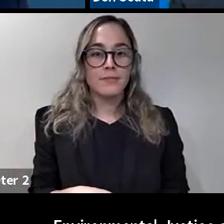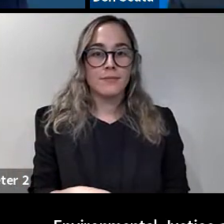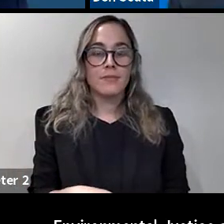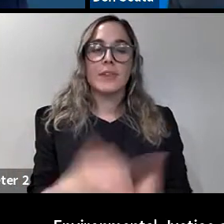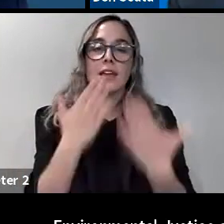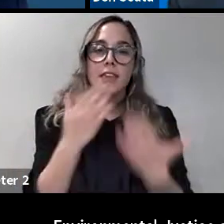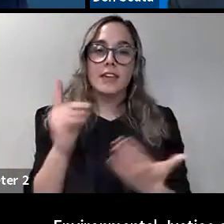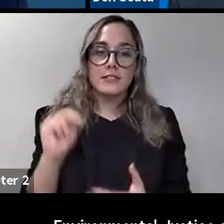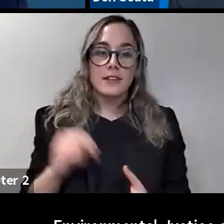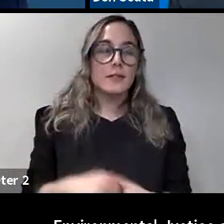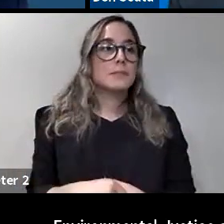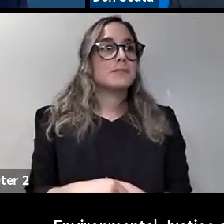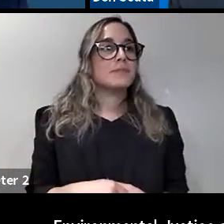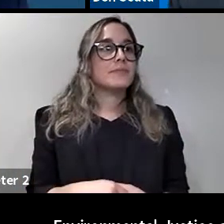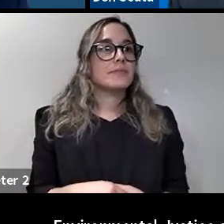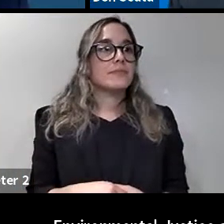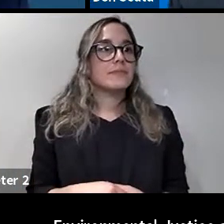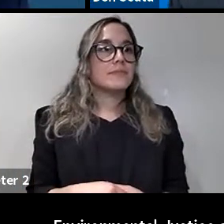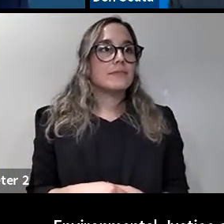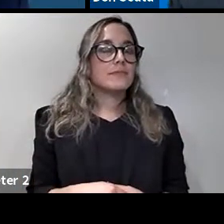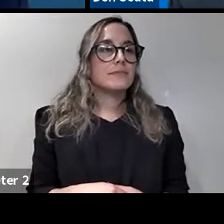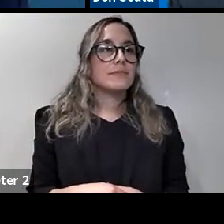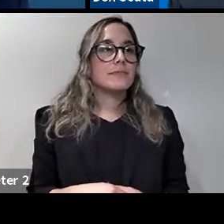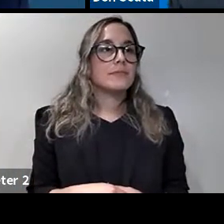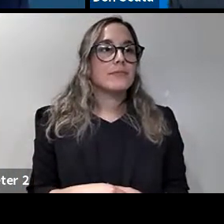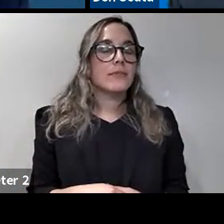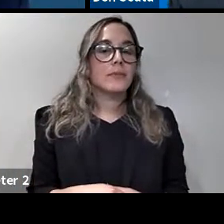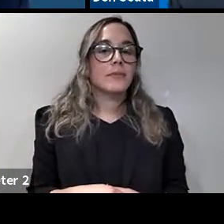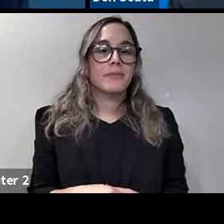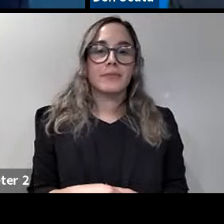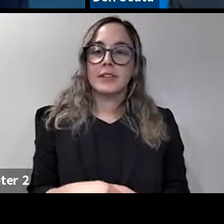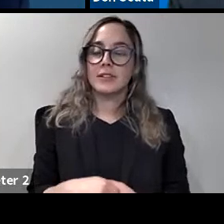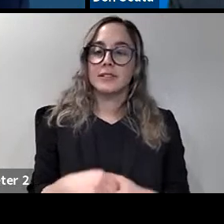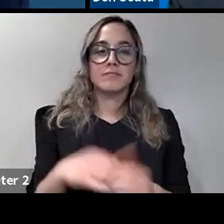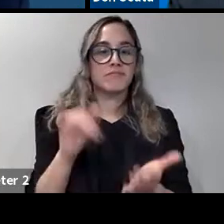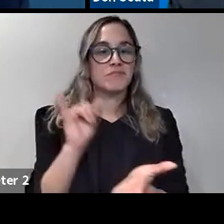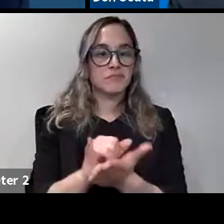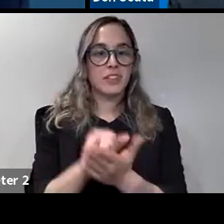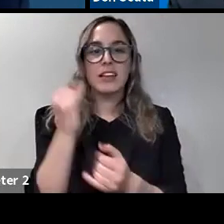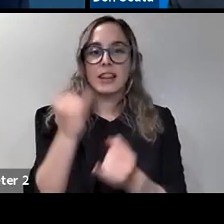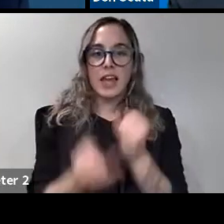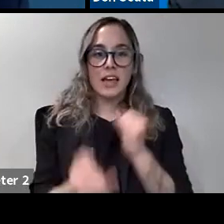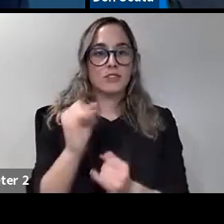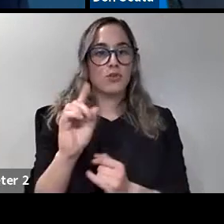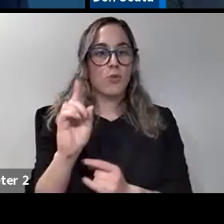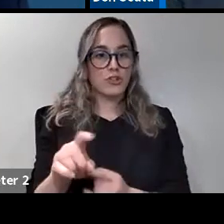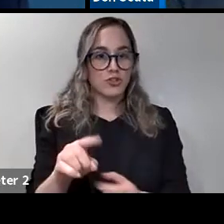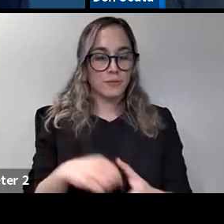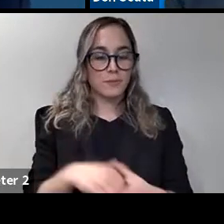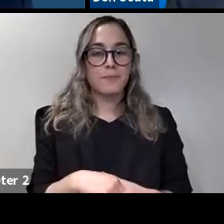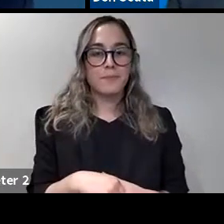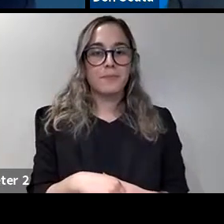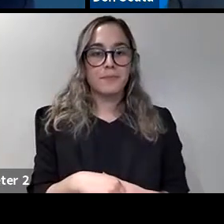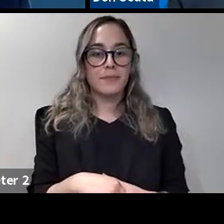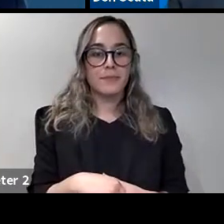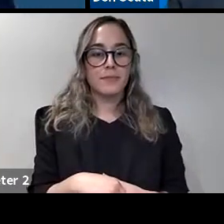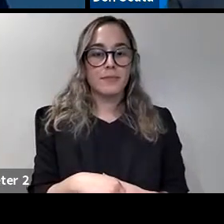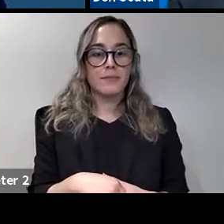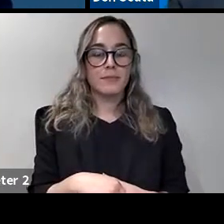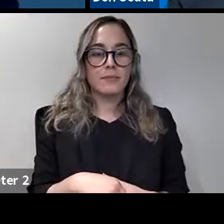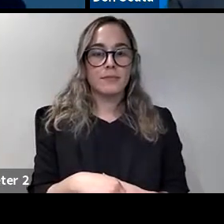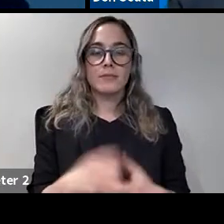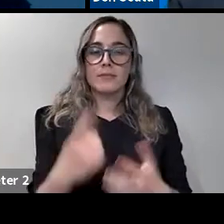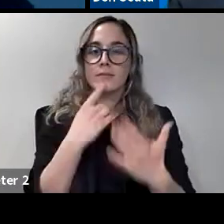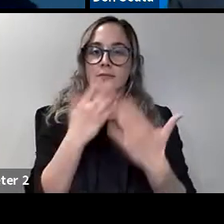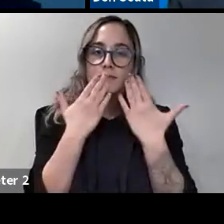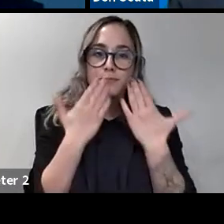Thanks, Don. All right, so that was the last of the questions. I just wanted to,